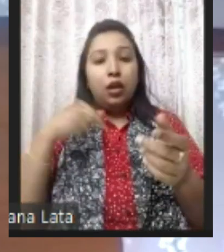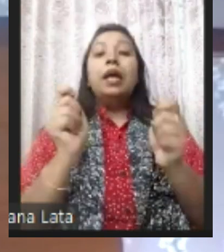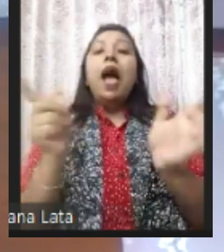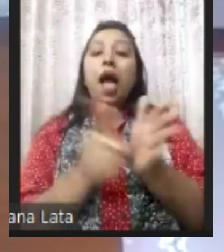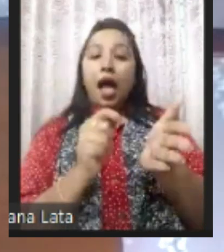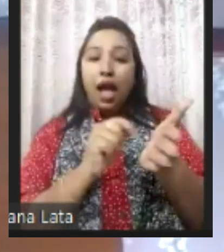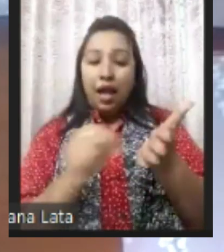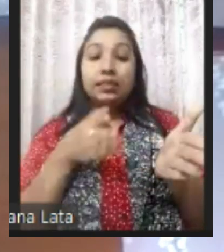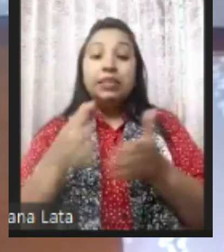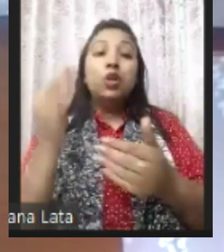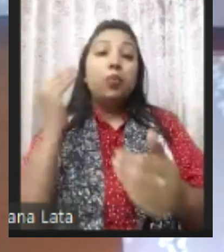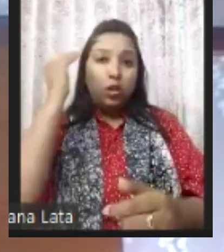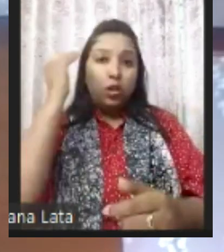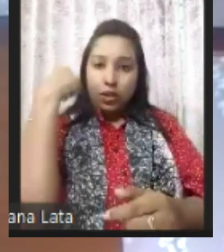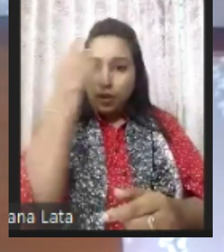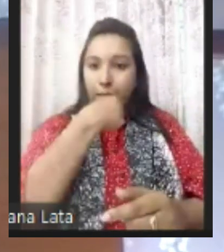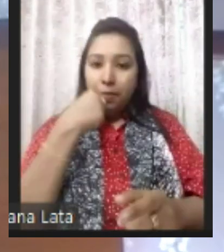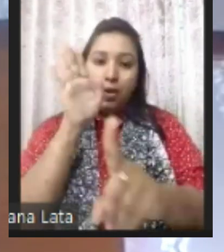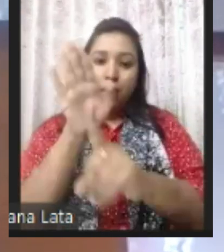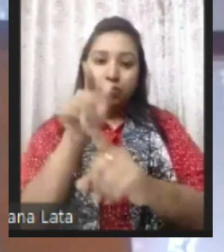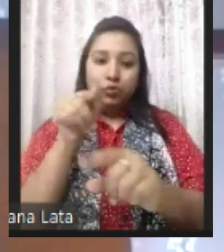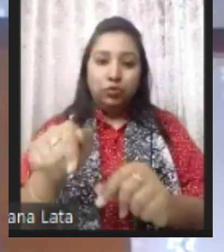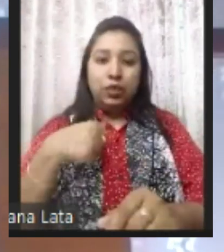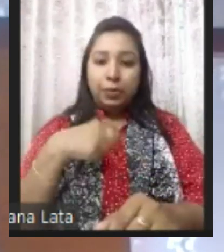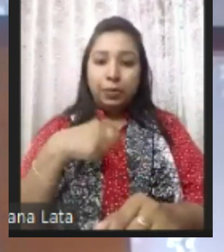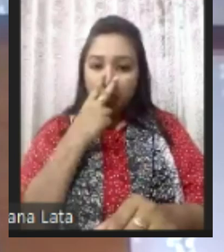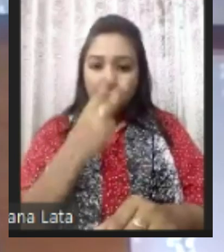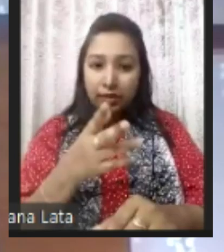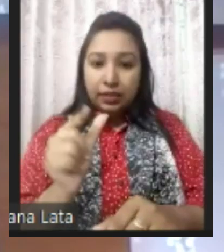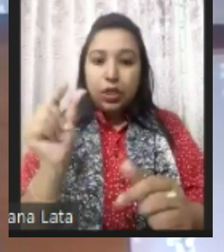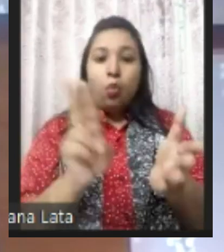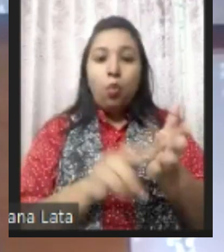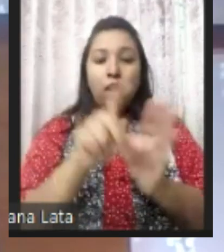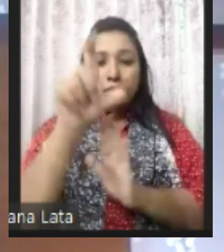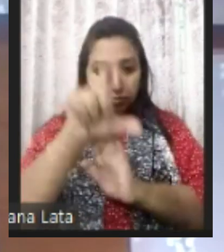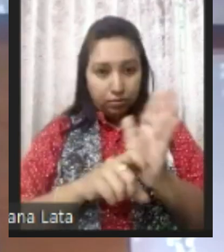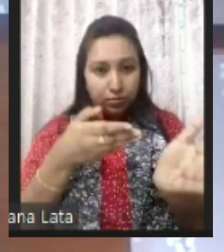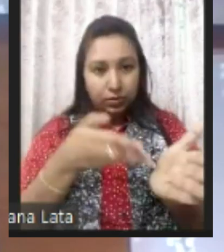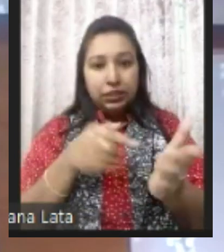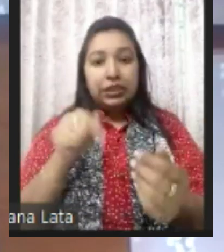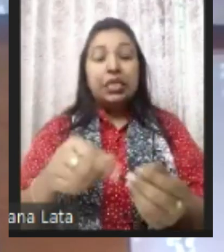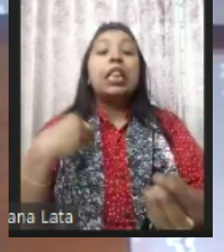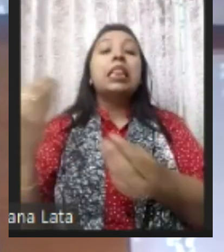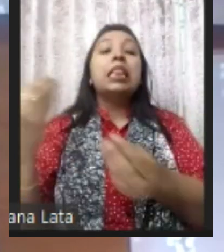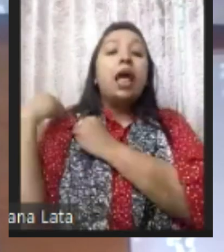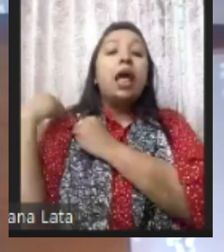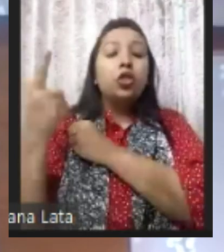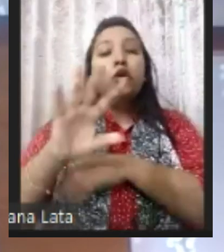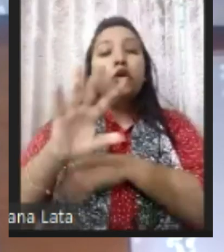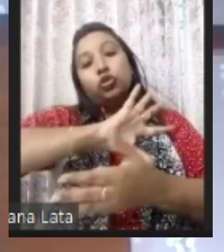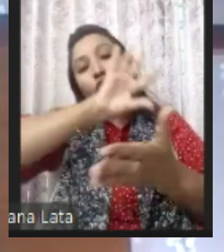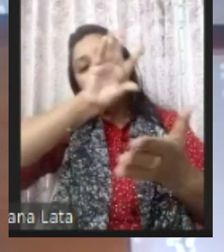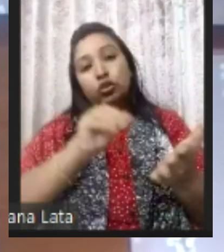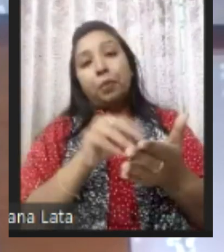with Disabilities. So when we see this is the UN Convention, it is the responsibility and the obligation of the UN